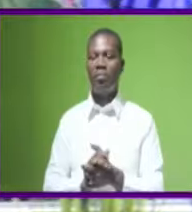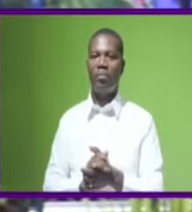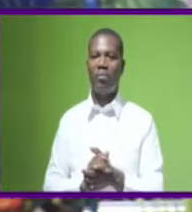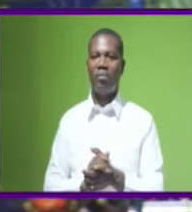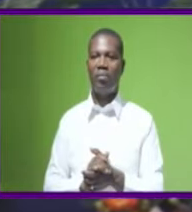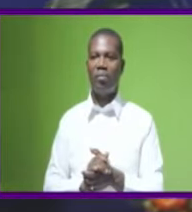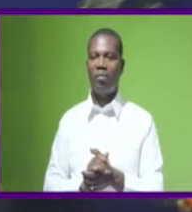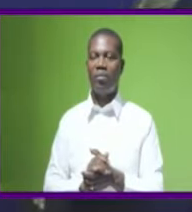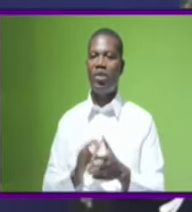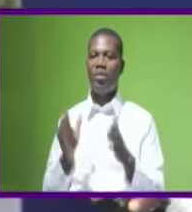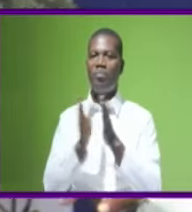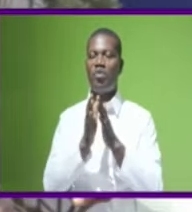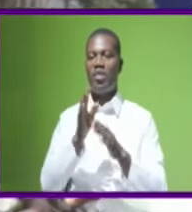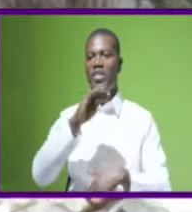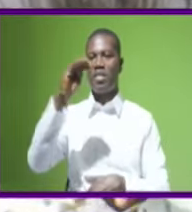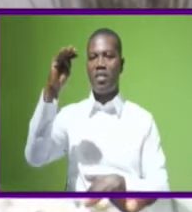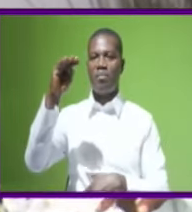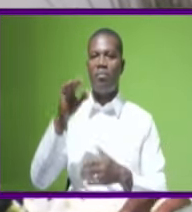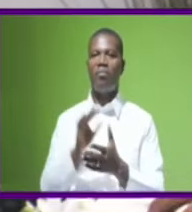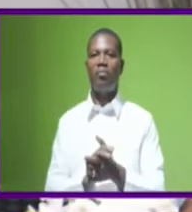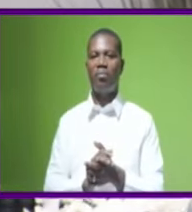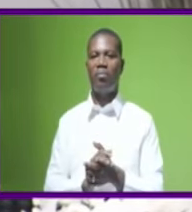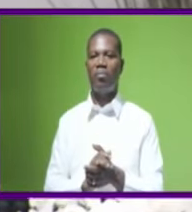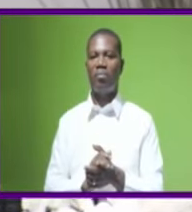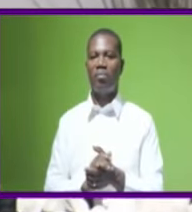I am warning you for the last time. Praise him. Hallelujah. Yeah.